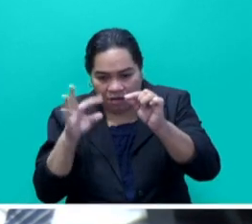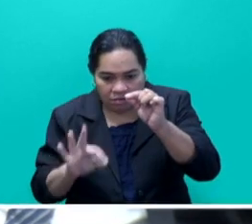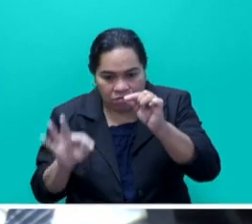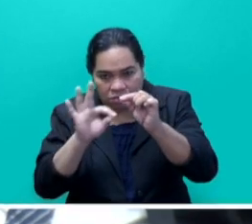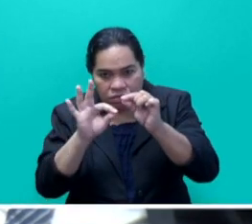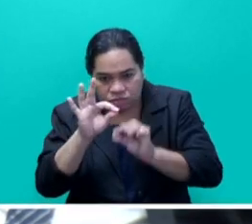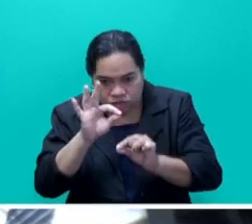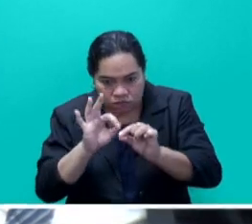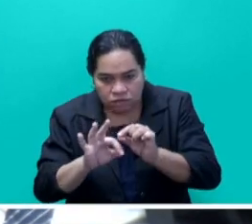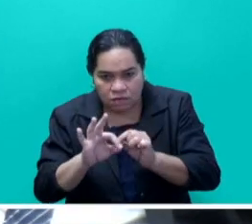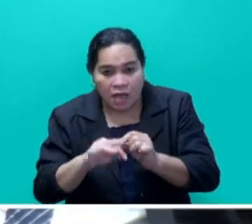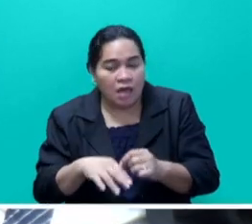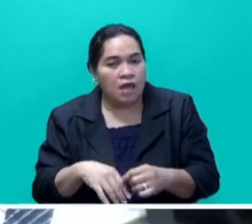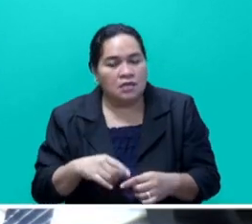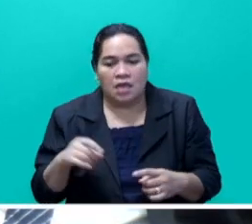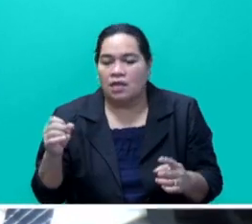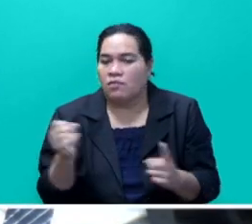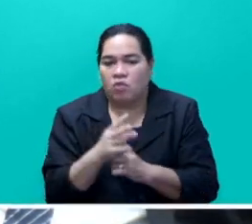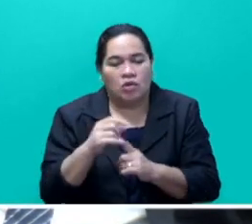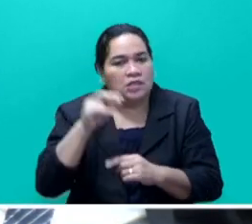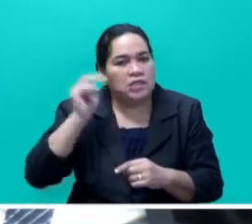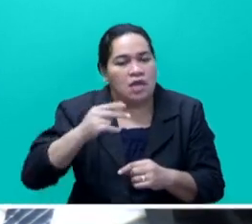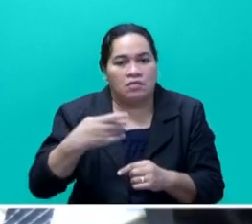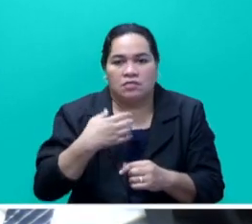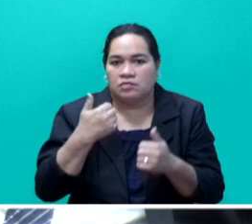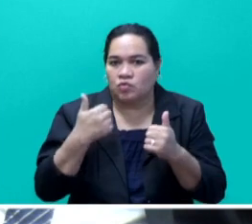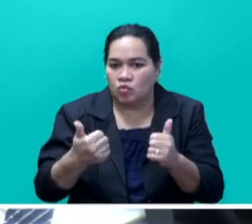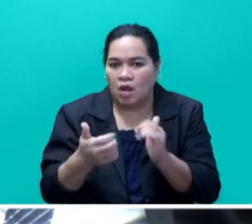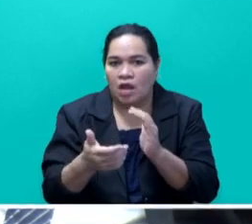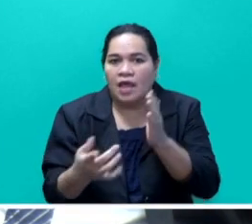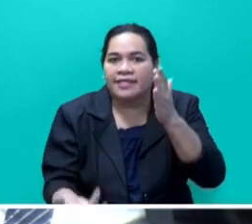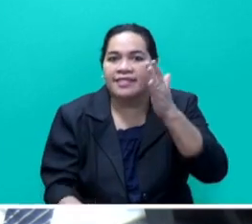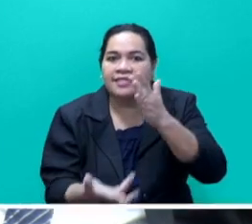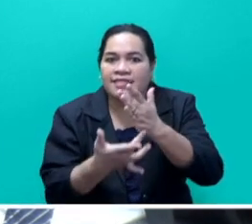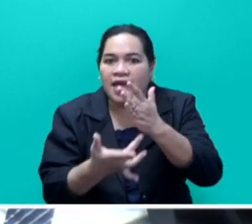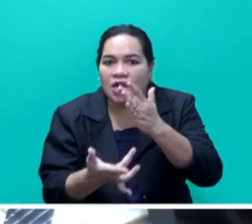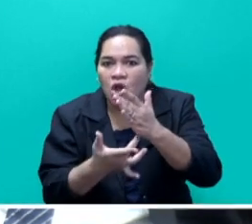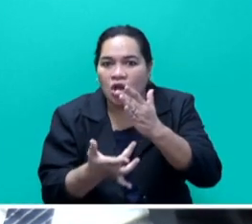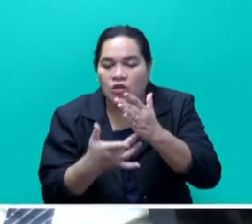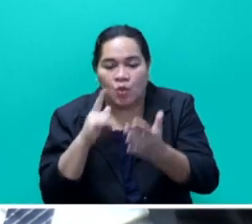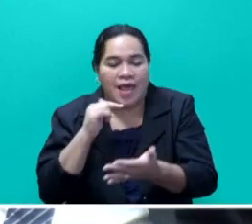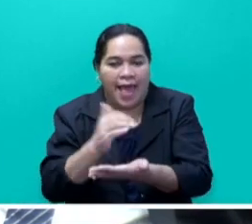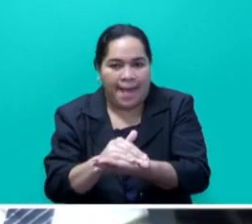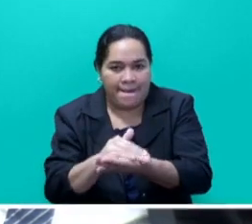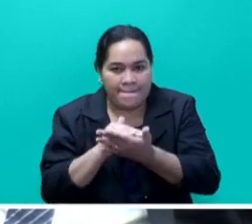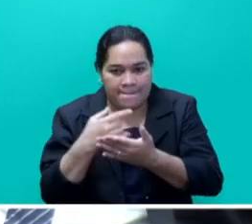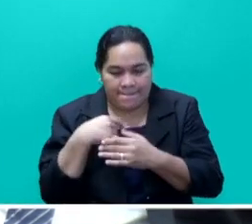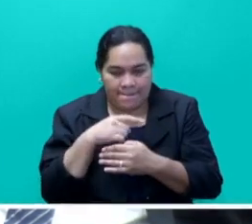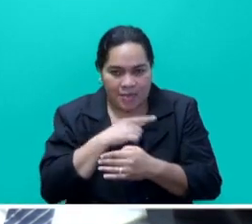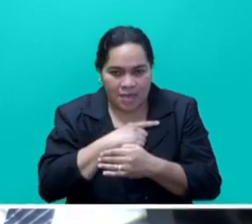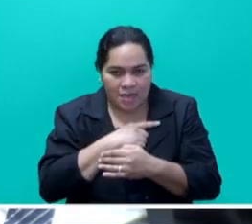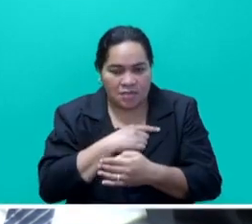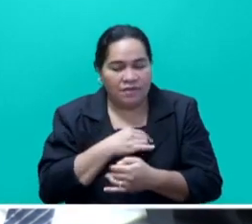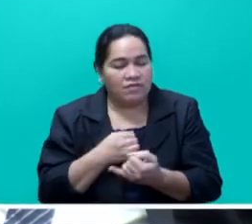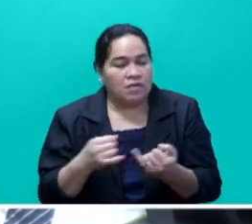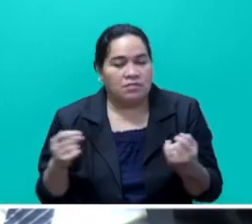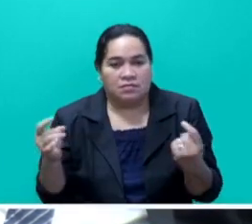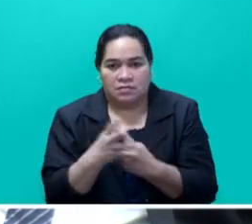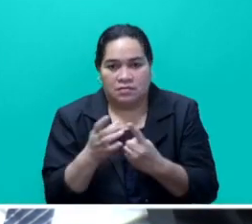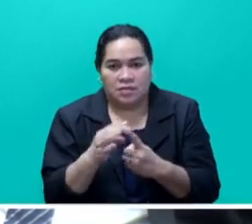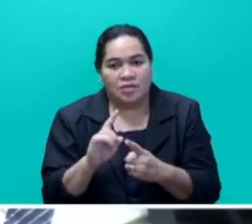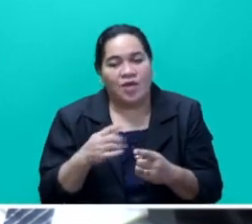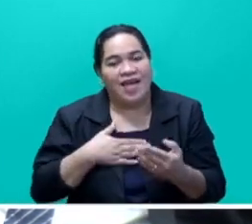and equipment, which will assist us in economizing, that becomes very critical as well. And I'm thankful